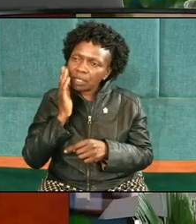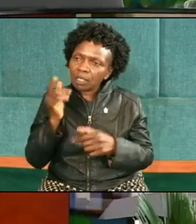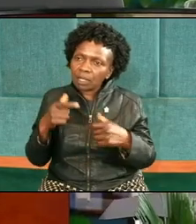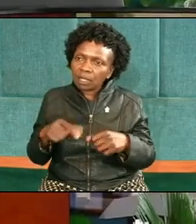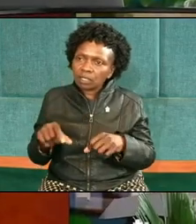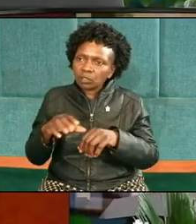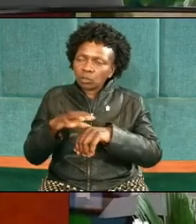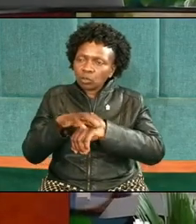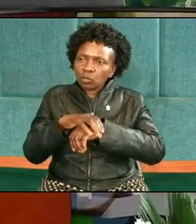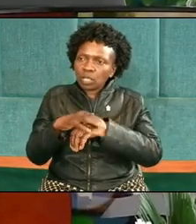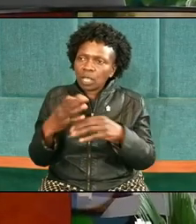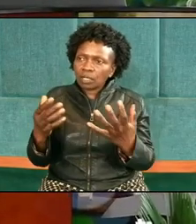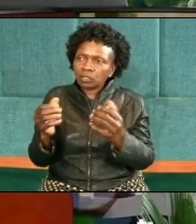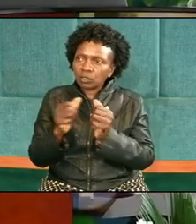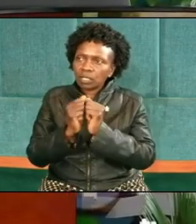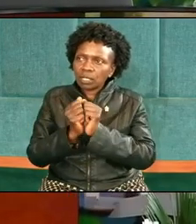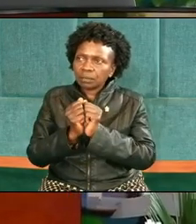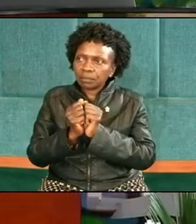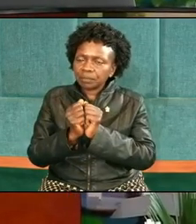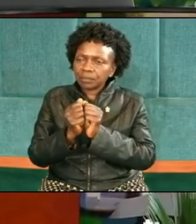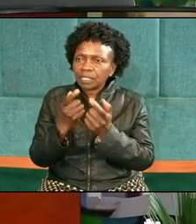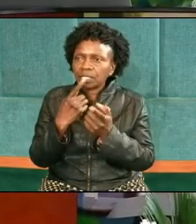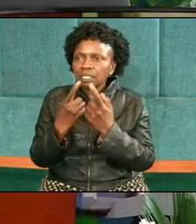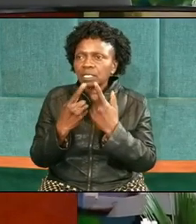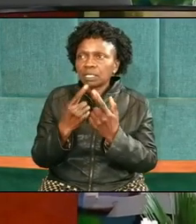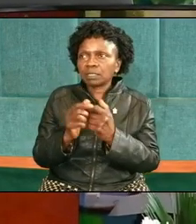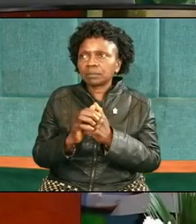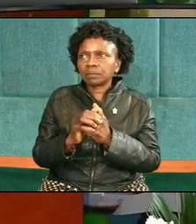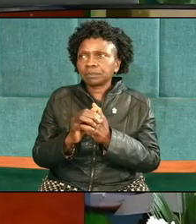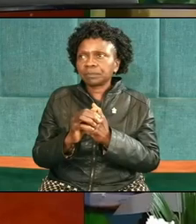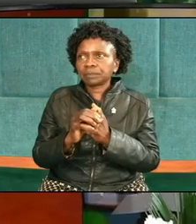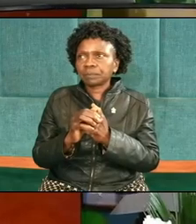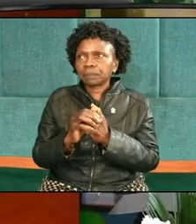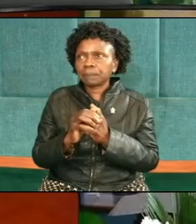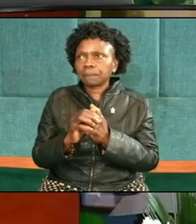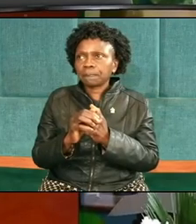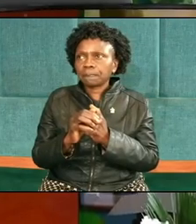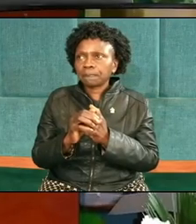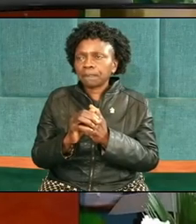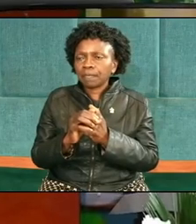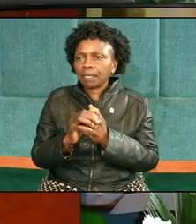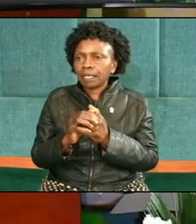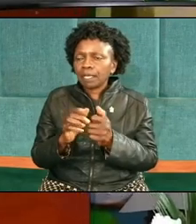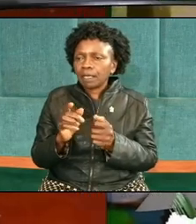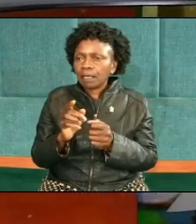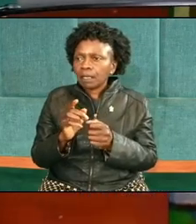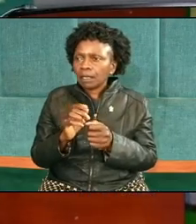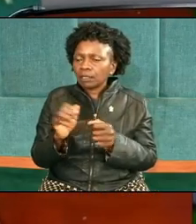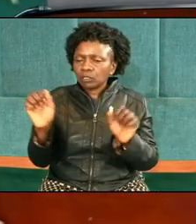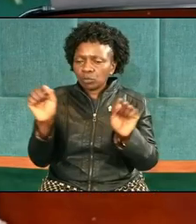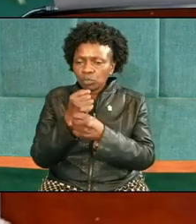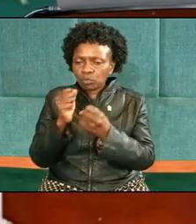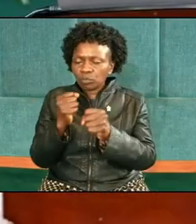together. And she says, and I couldn't do it.